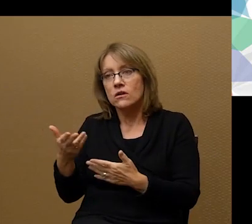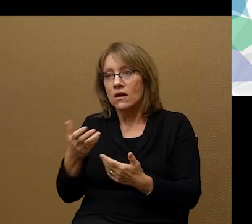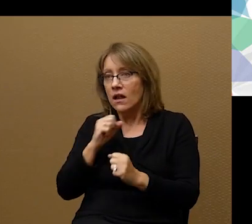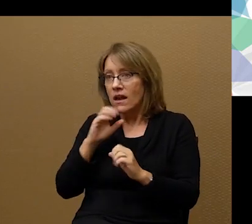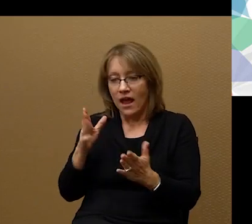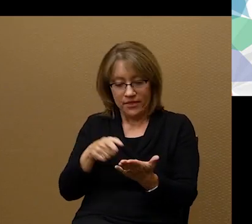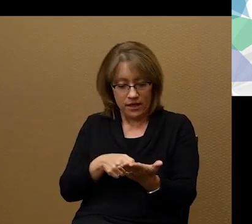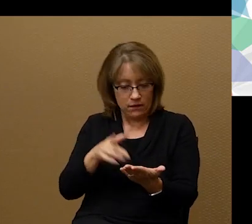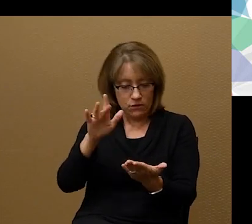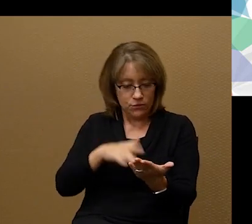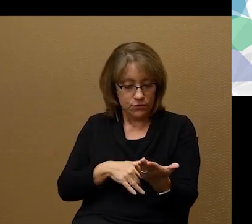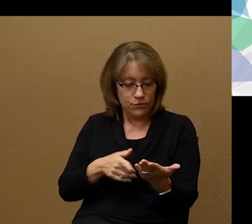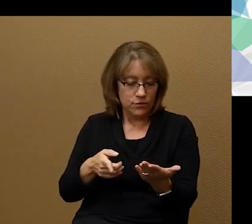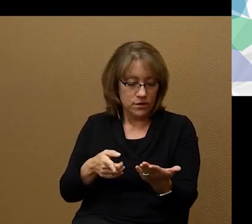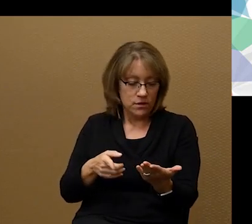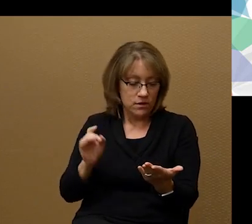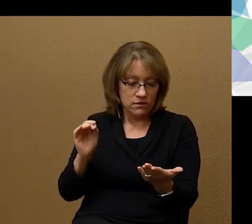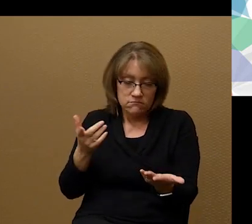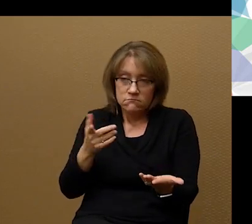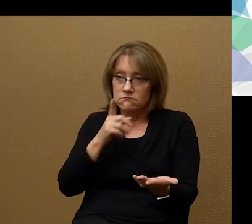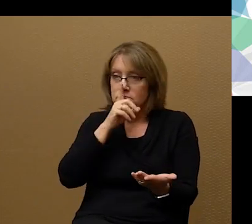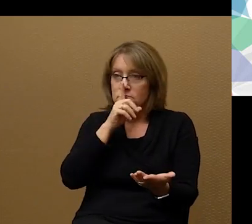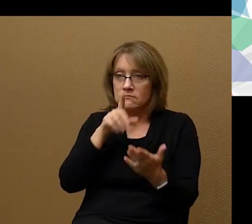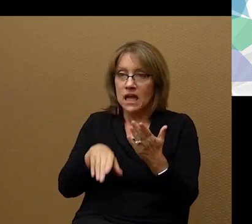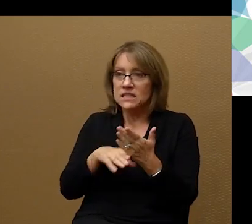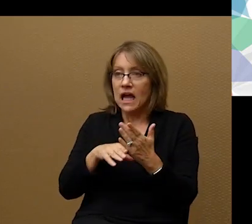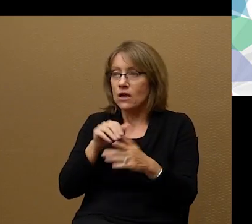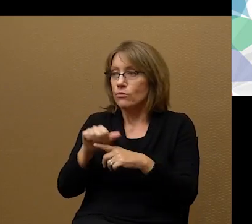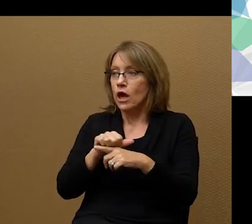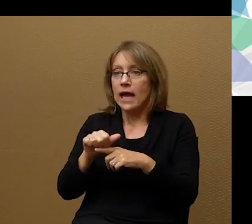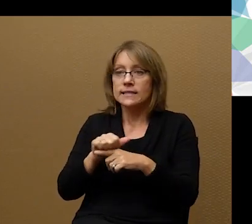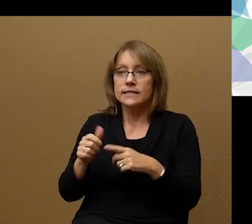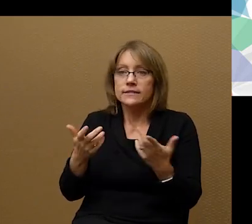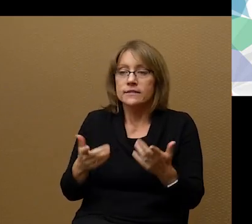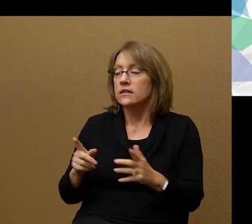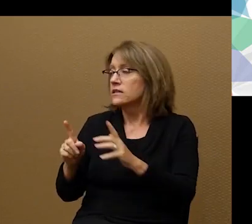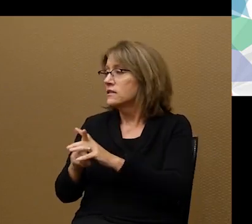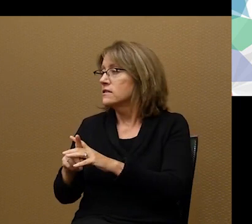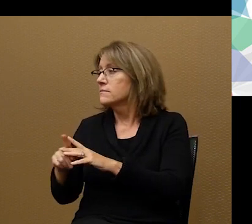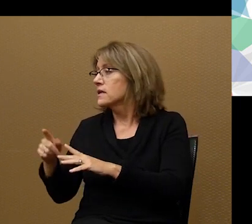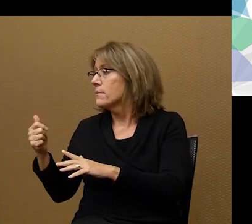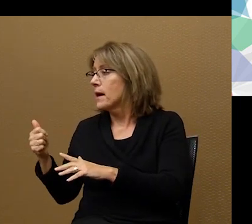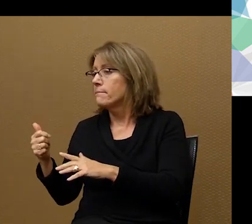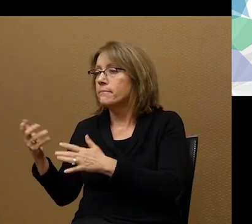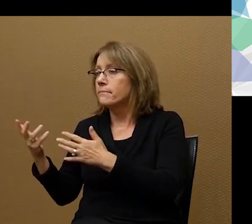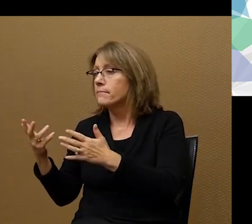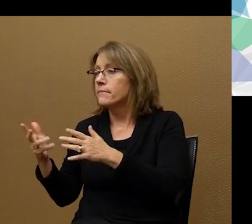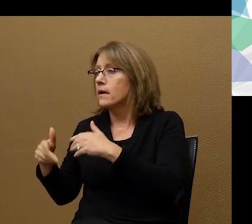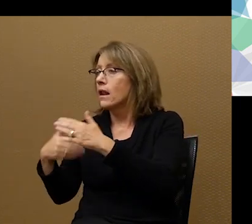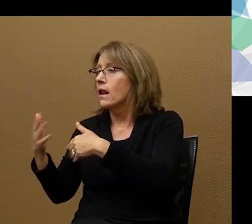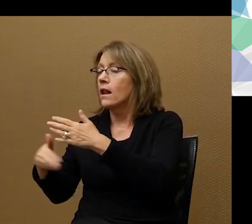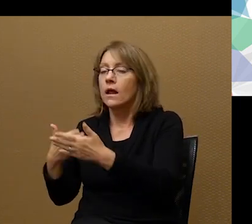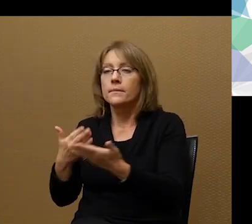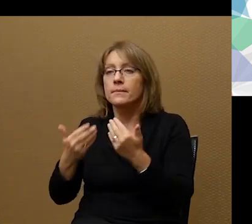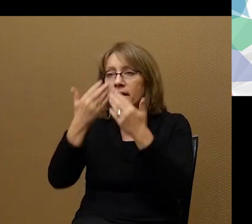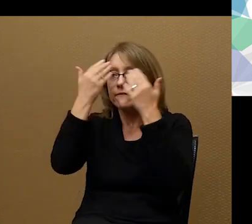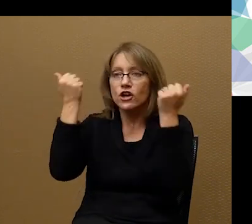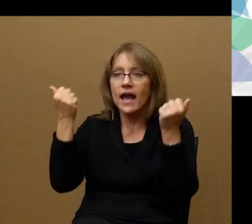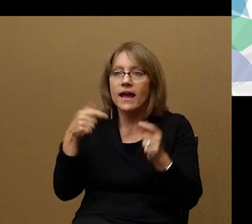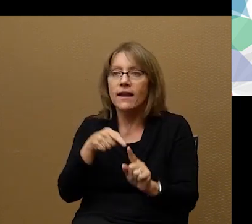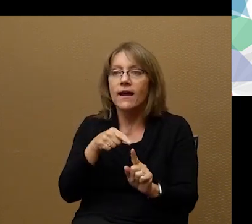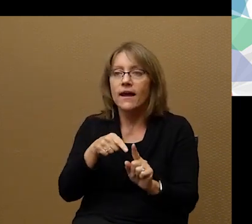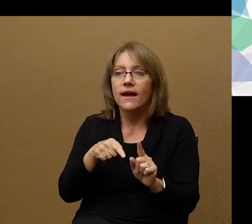nothing telling us that Sally has soccer practice, and something came up, we might not remember. And it